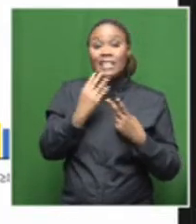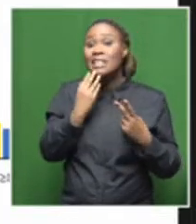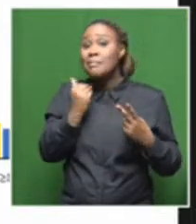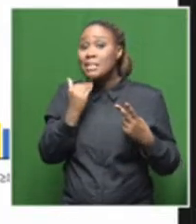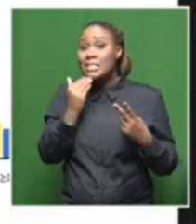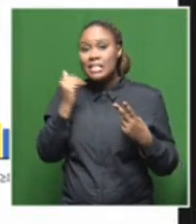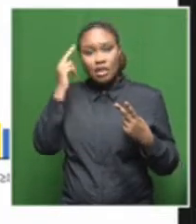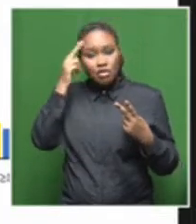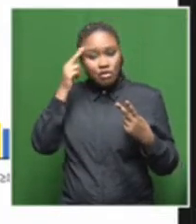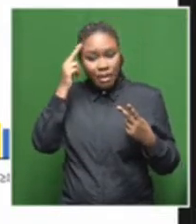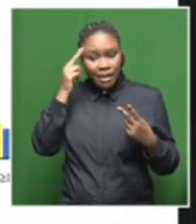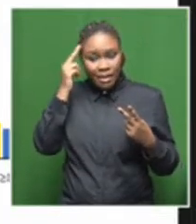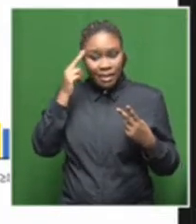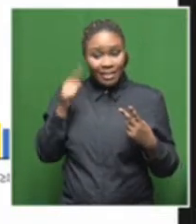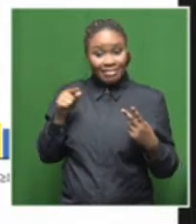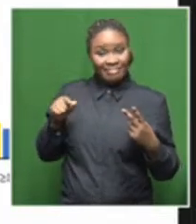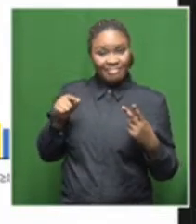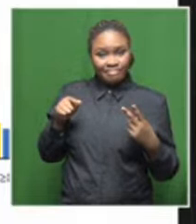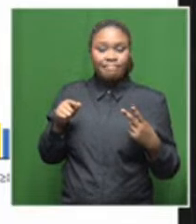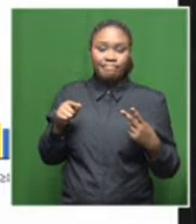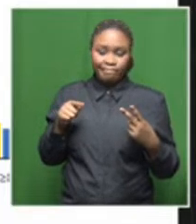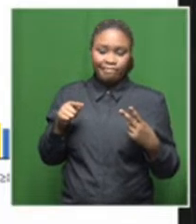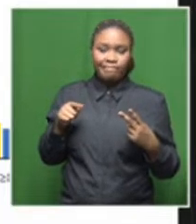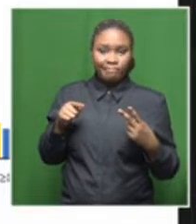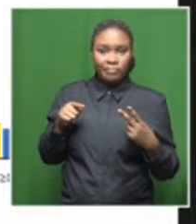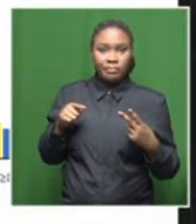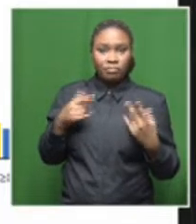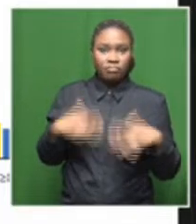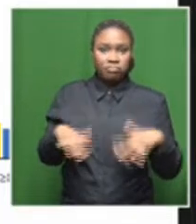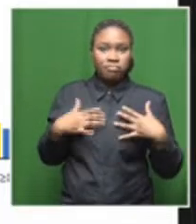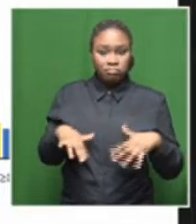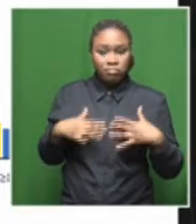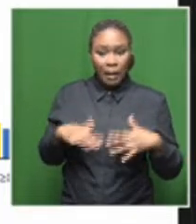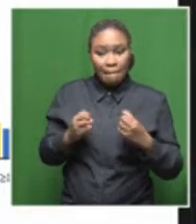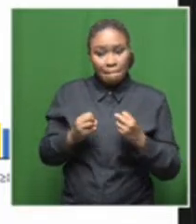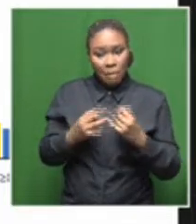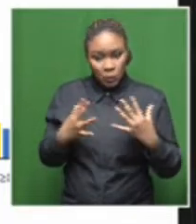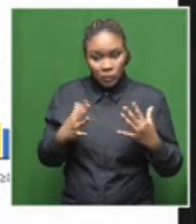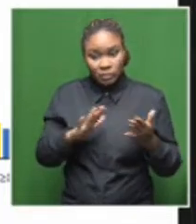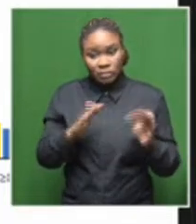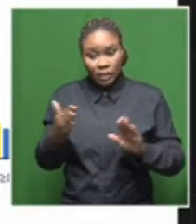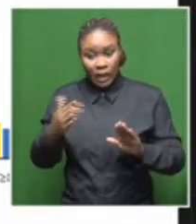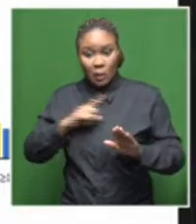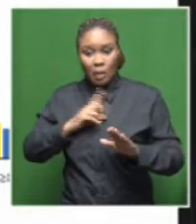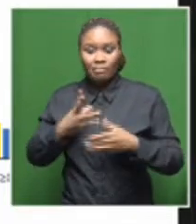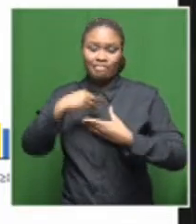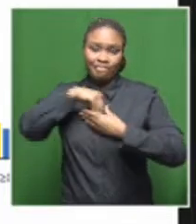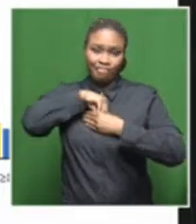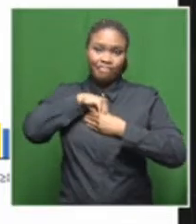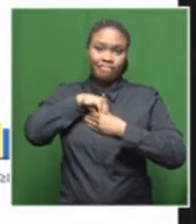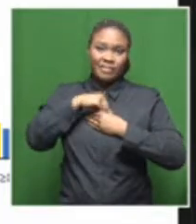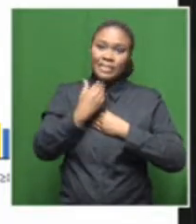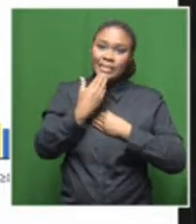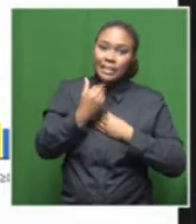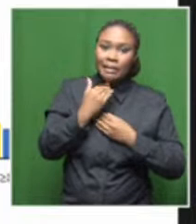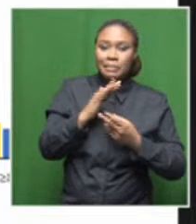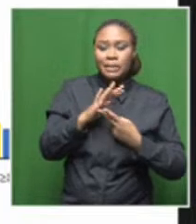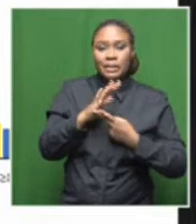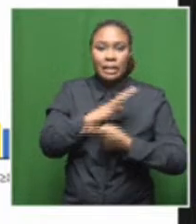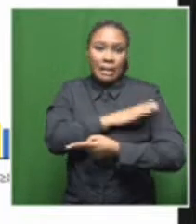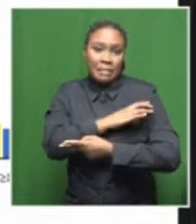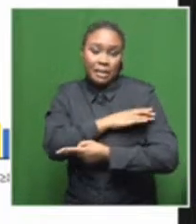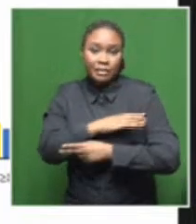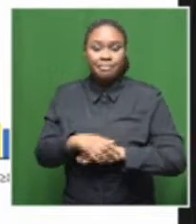are responsible or implicated in most deaths, particularly amongst the older age groups. You can see